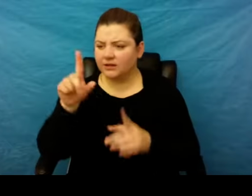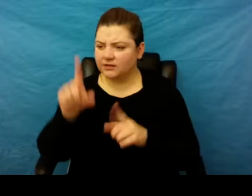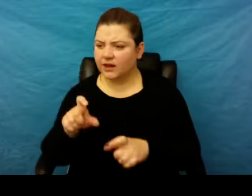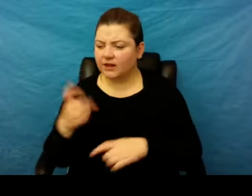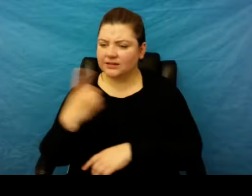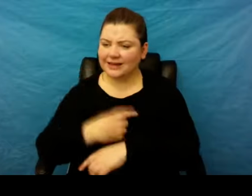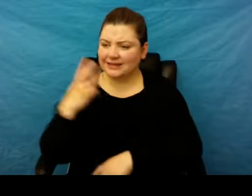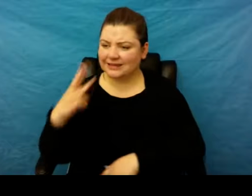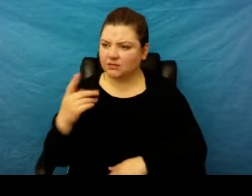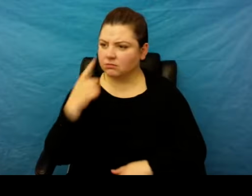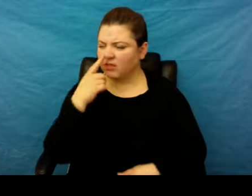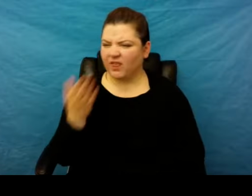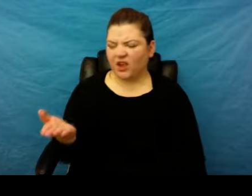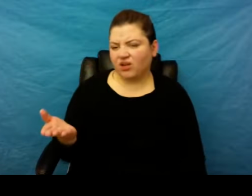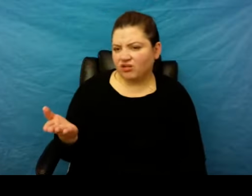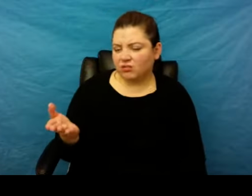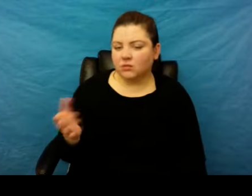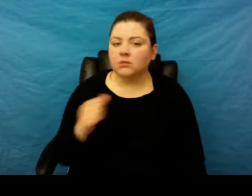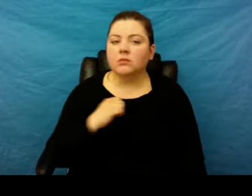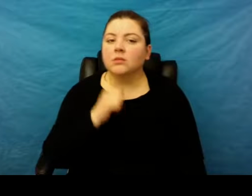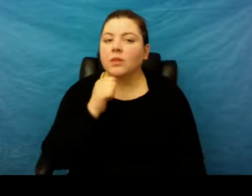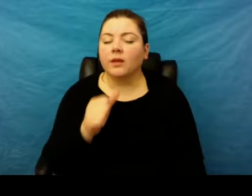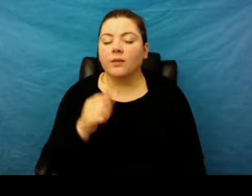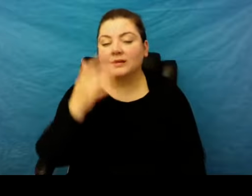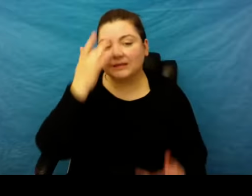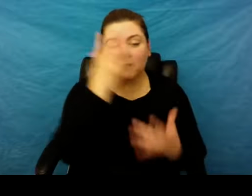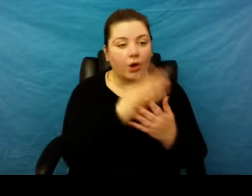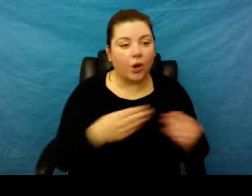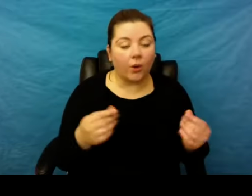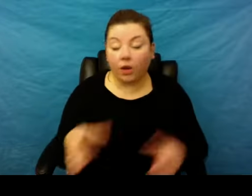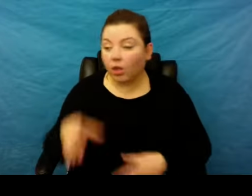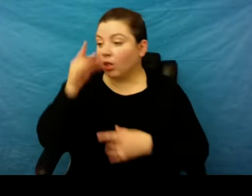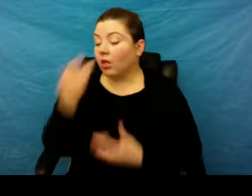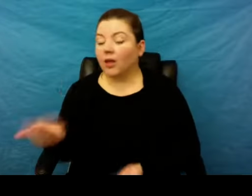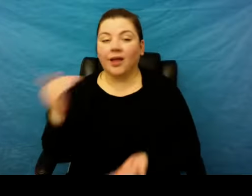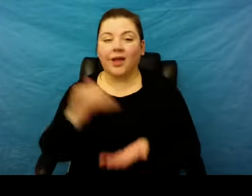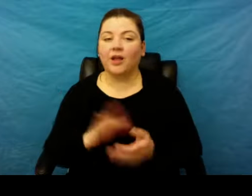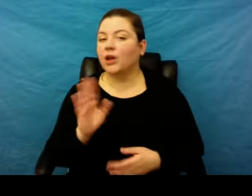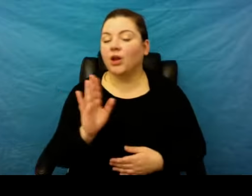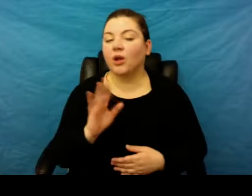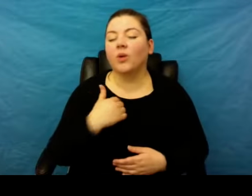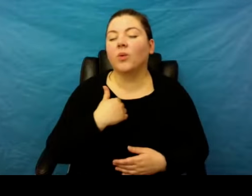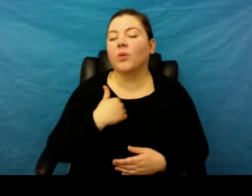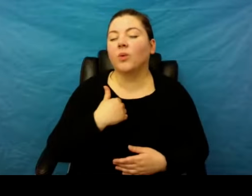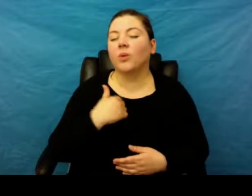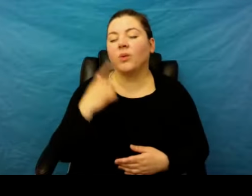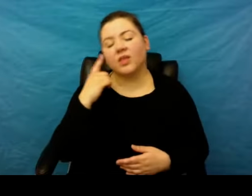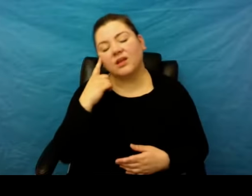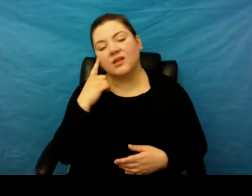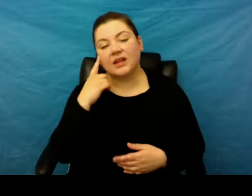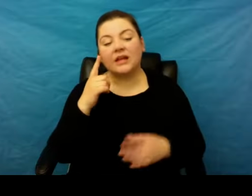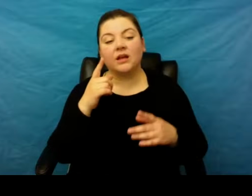they've relapsed in their disease or not developed immunity. We think it's just because they're slowly coming down and the test is just picking up a